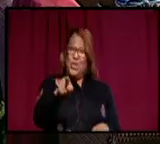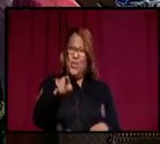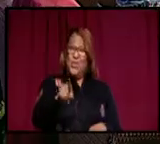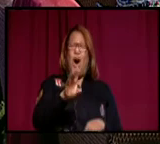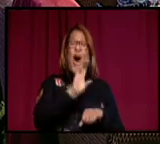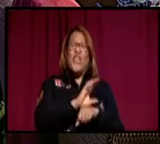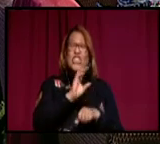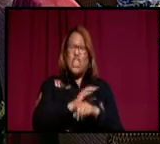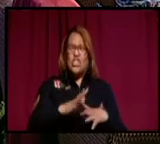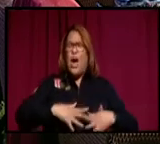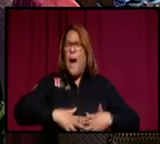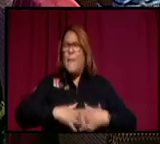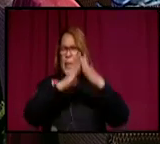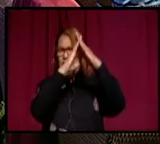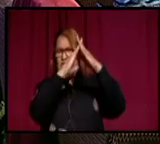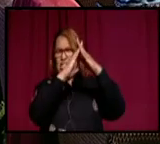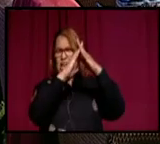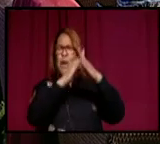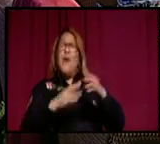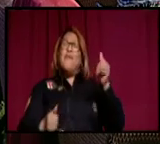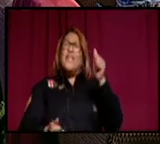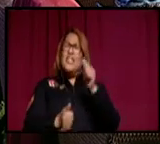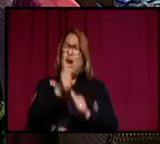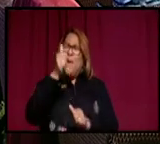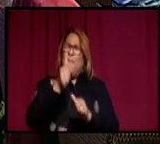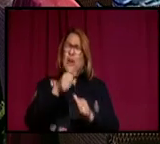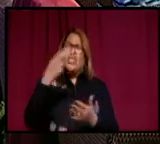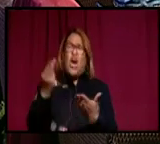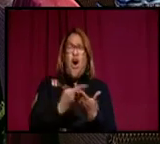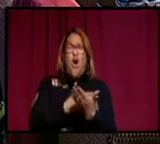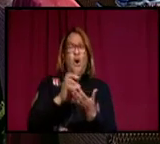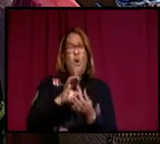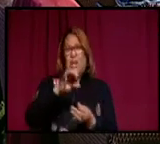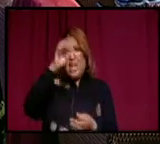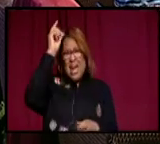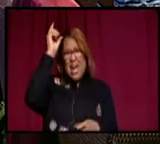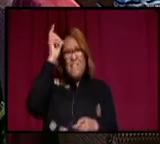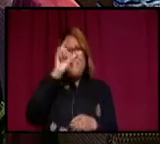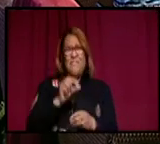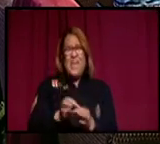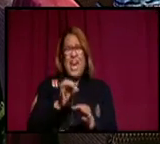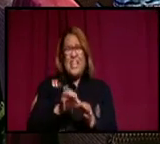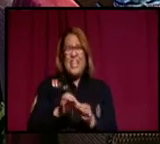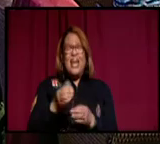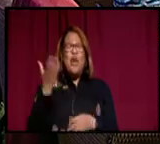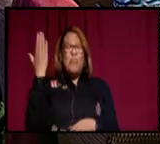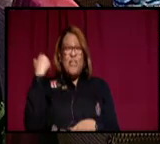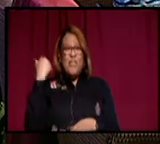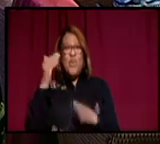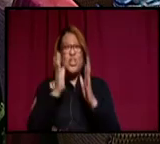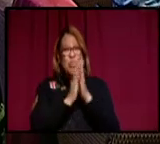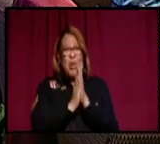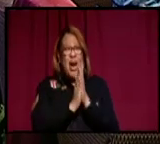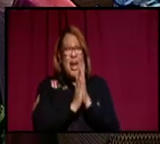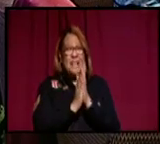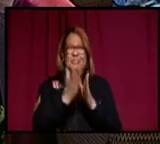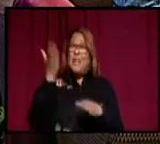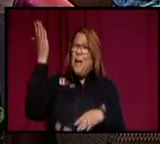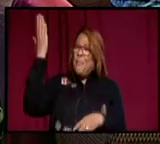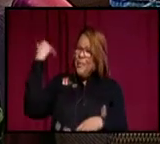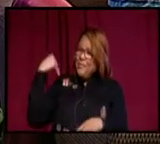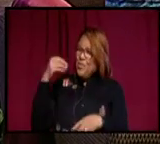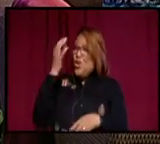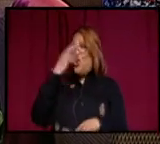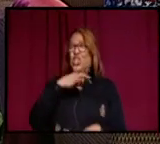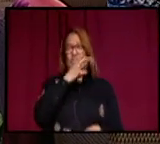you to build yourself up in your most holy faith. I want to tell the believer that you used to have a prayer life. You used to have a fasting